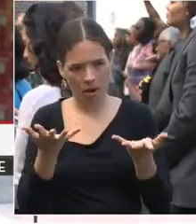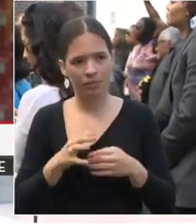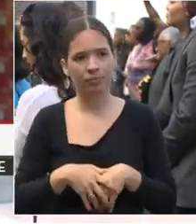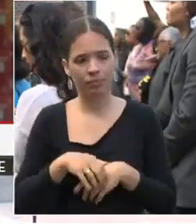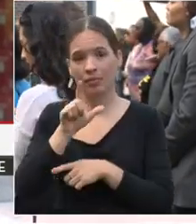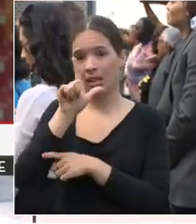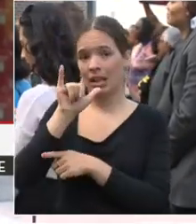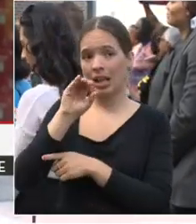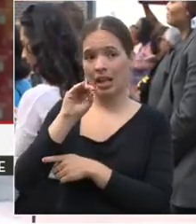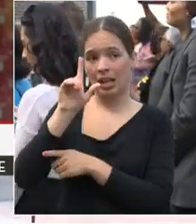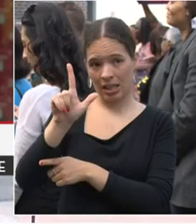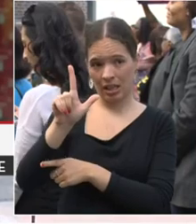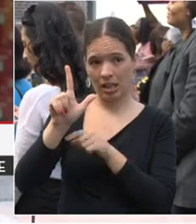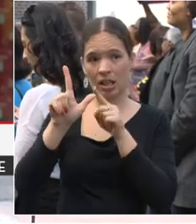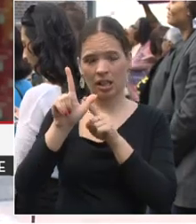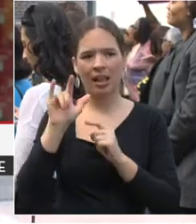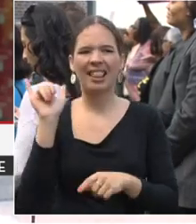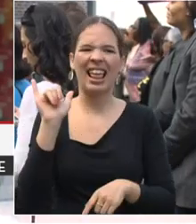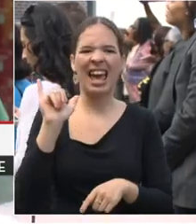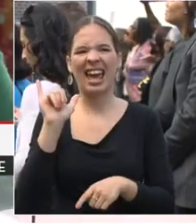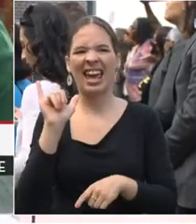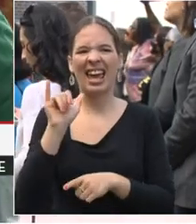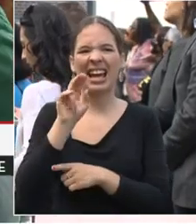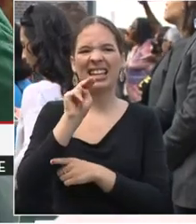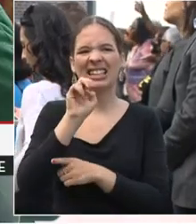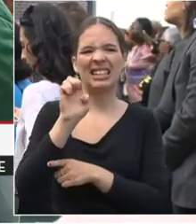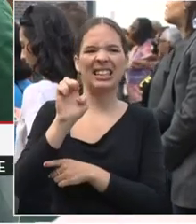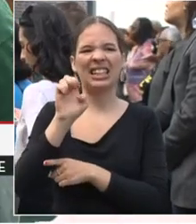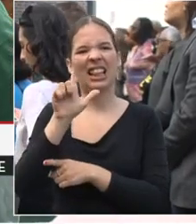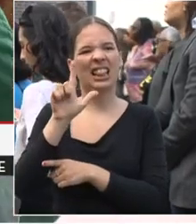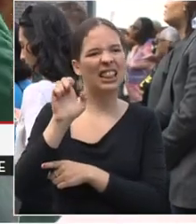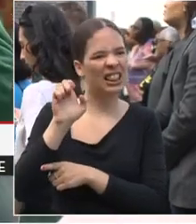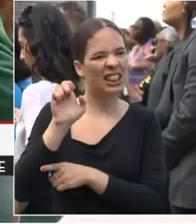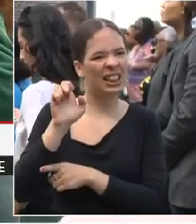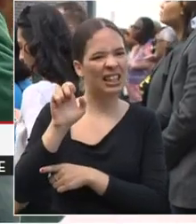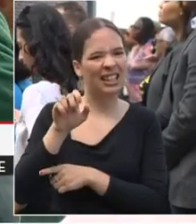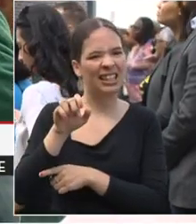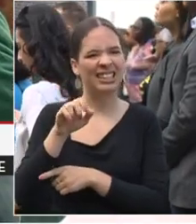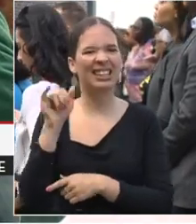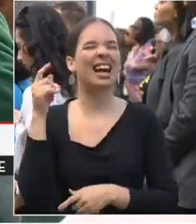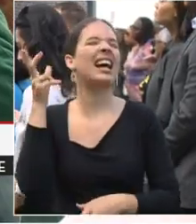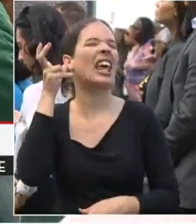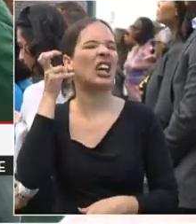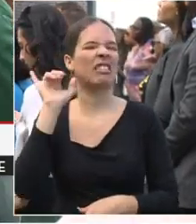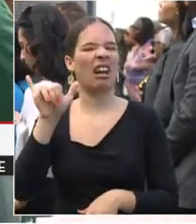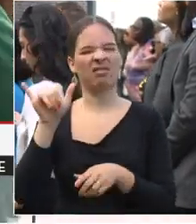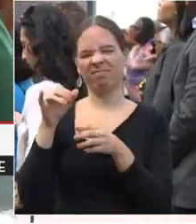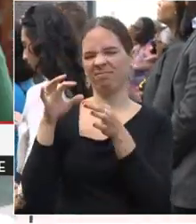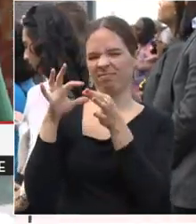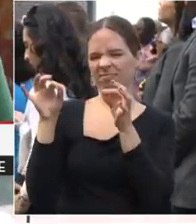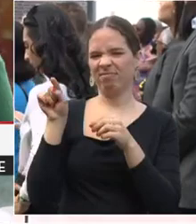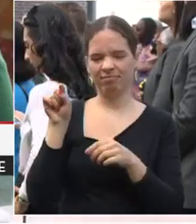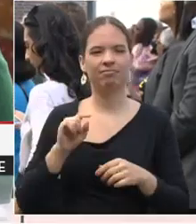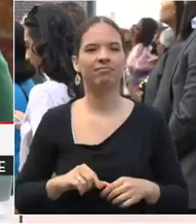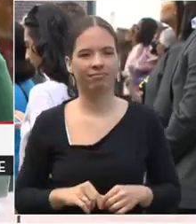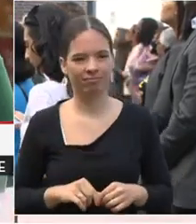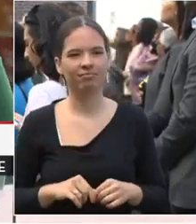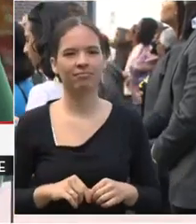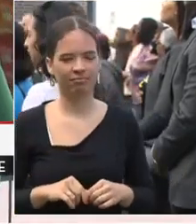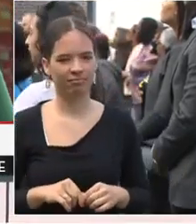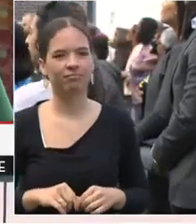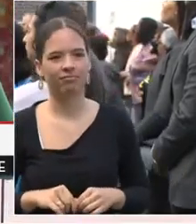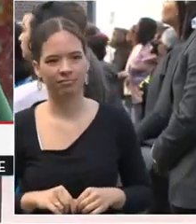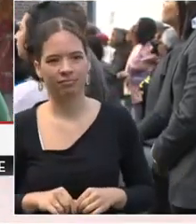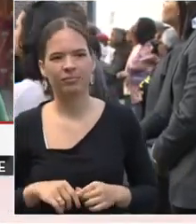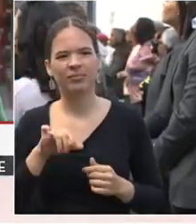needle, Lidl. And then Mayor Gray and I realized that I on the side, it kind of looks like